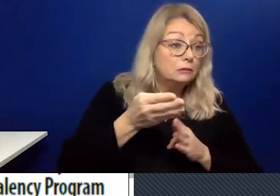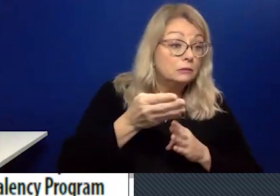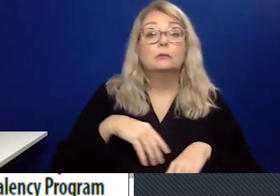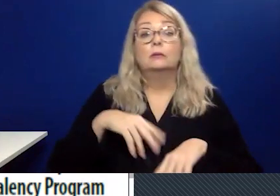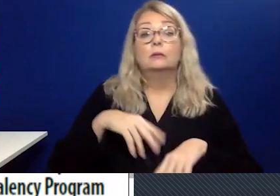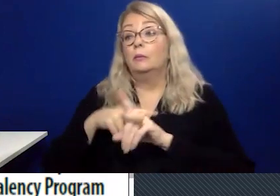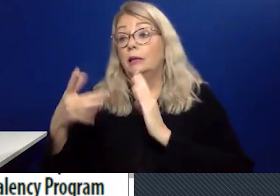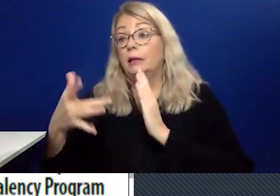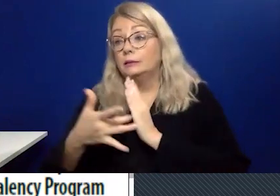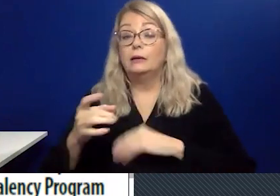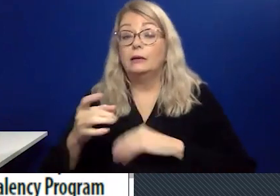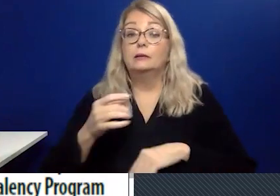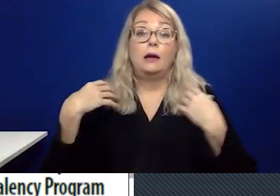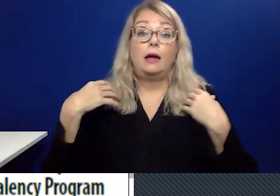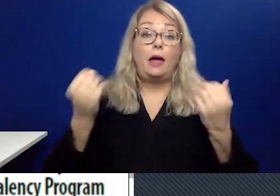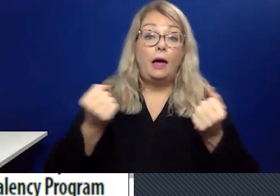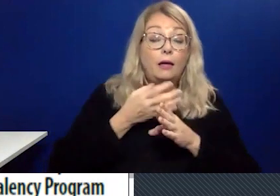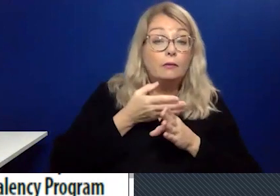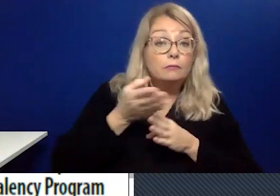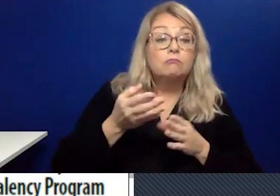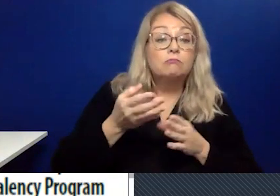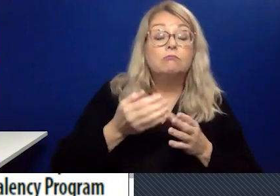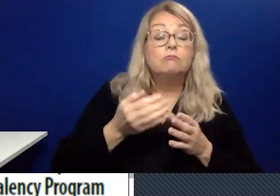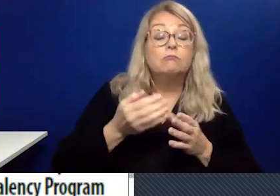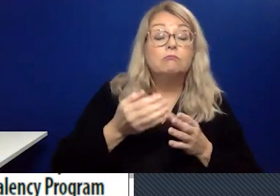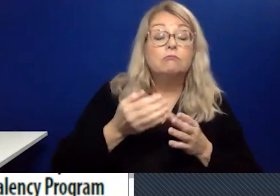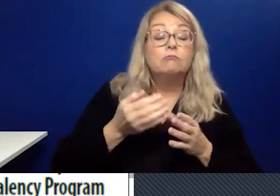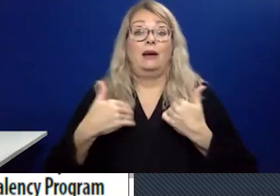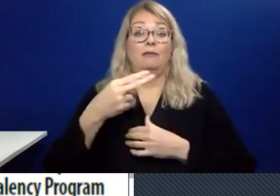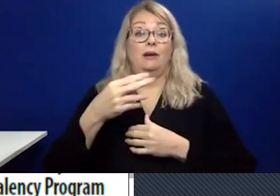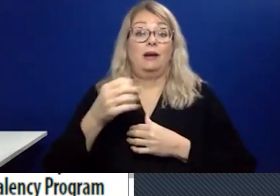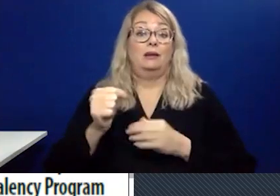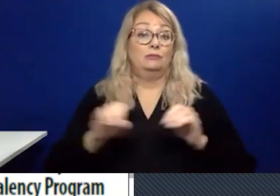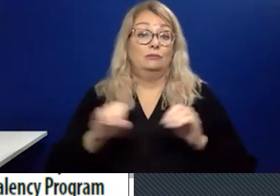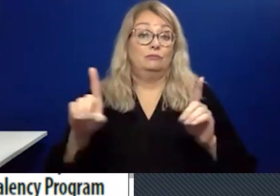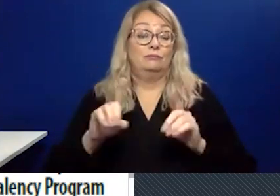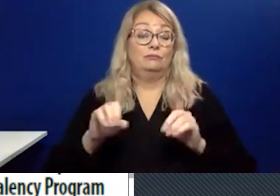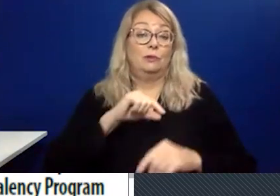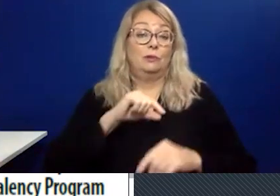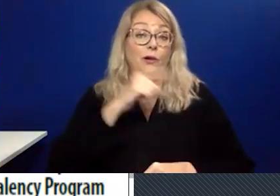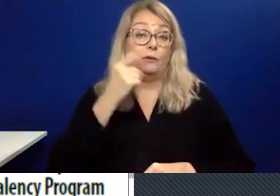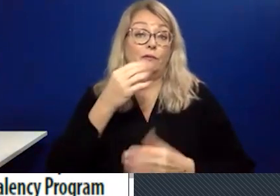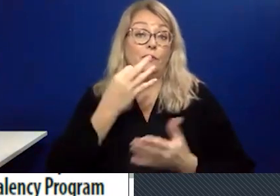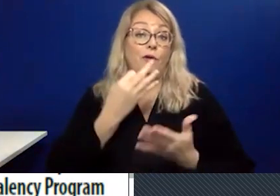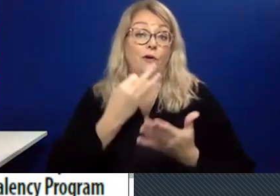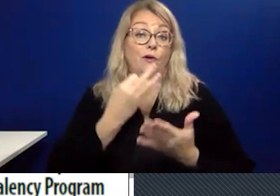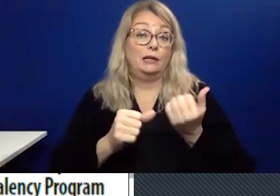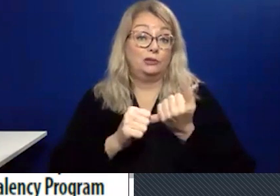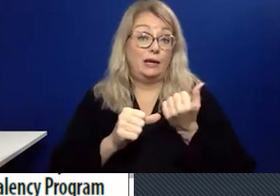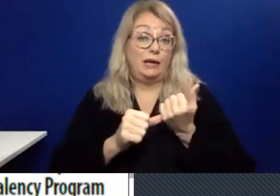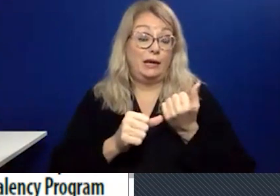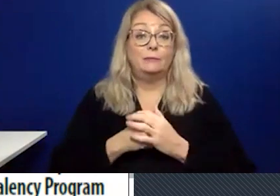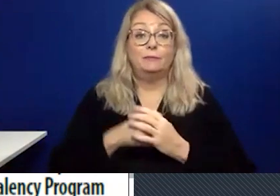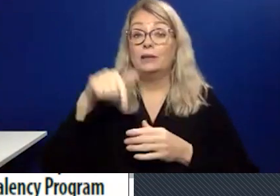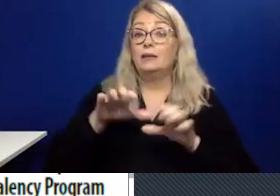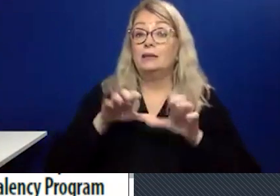into health careers. Now they've got their high school diploma. Now they can qualify for financial aid. By the way, this course is free.